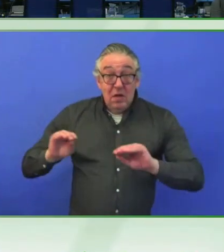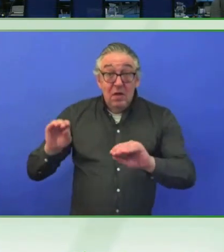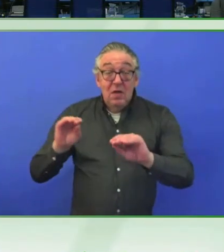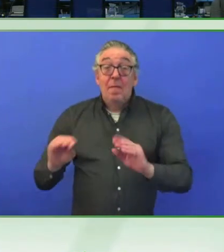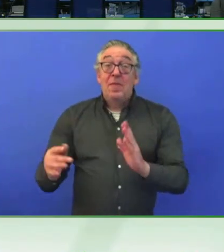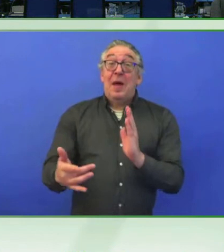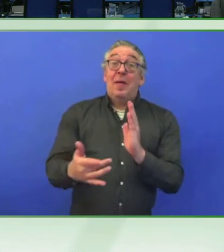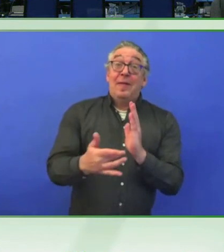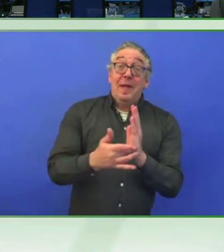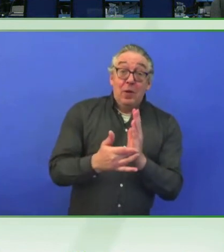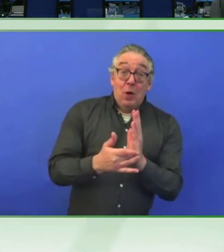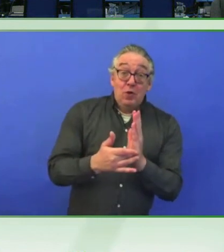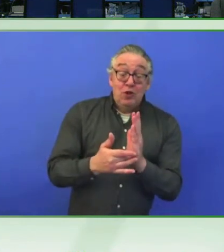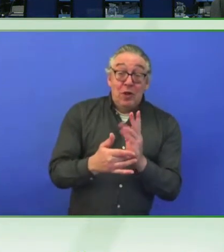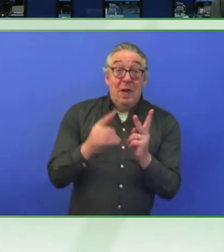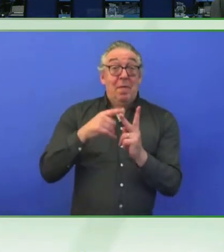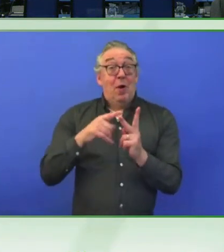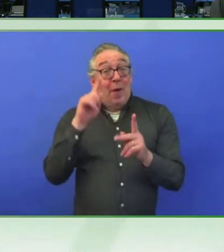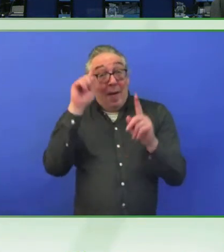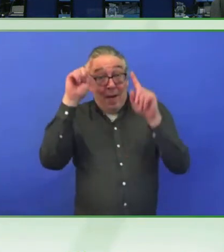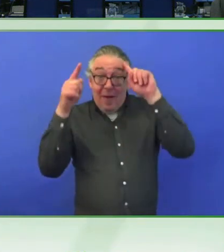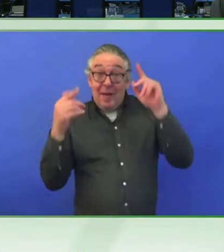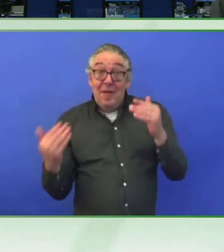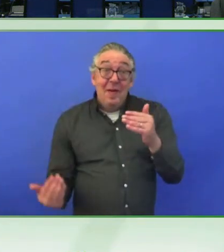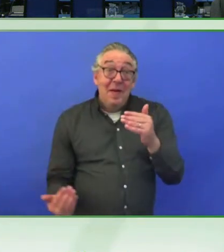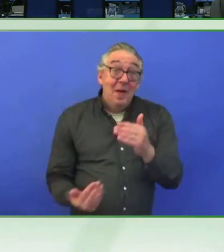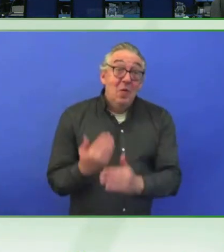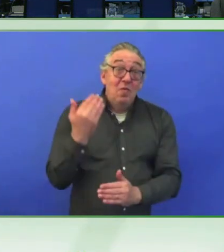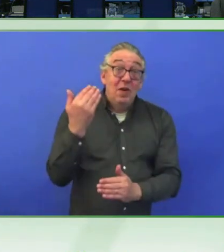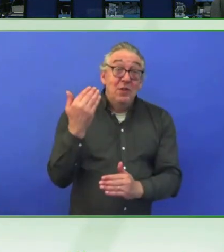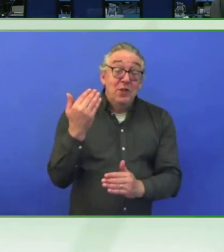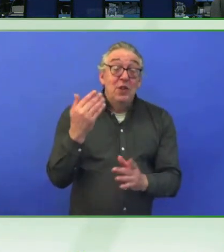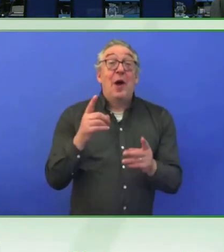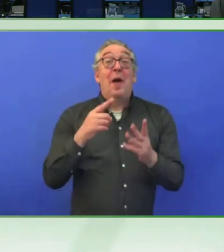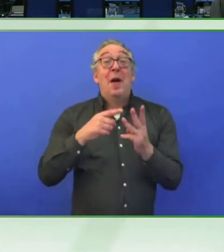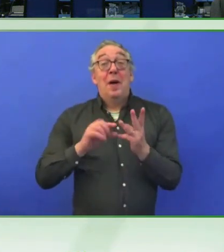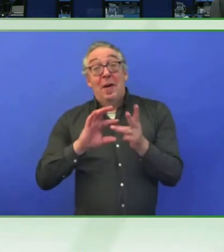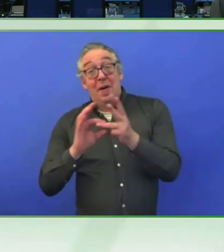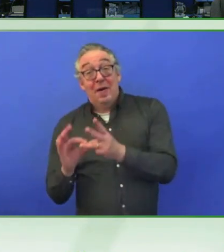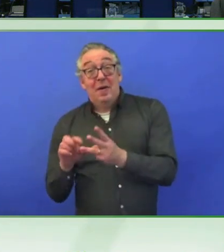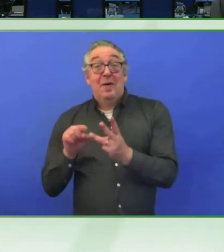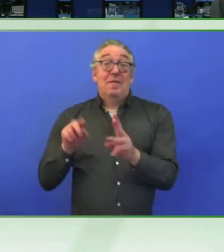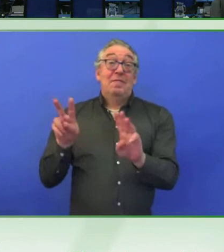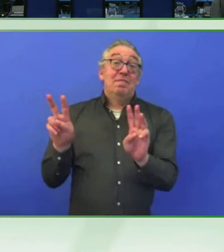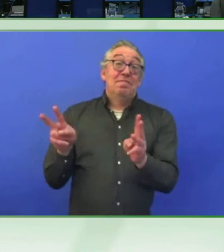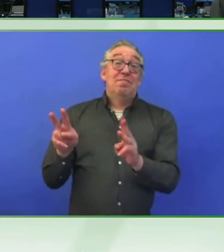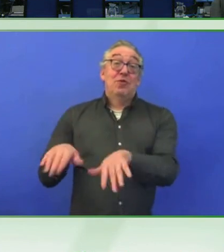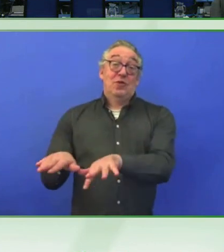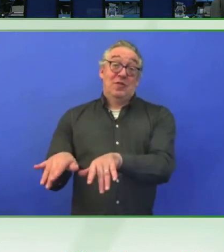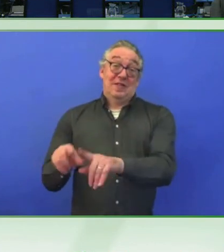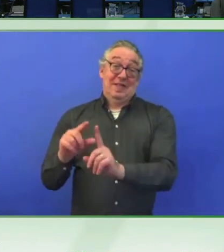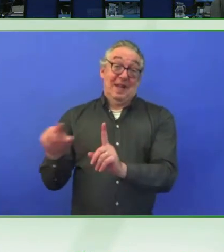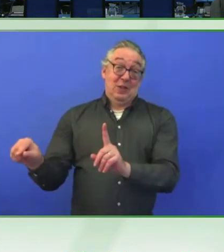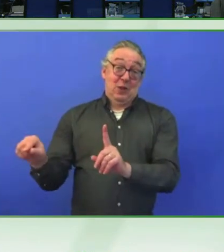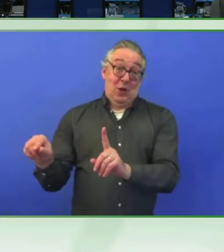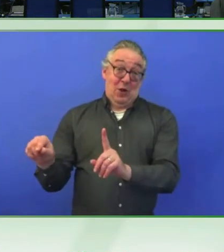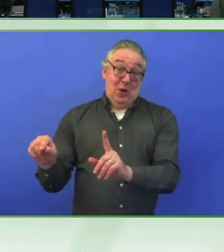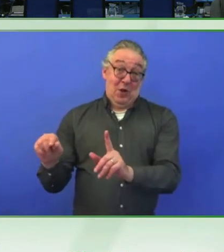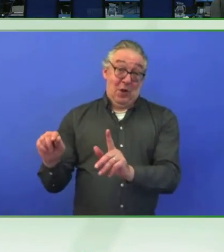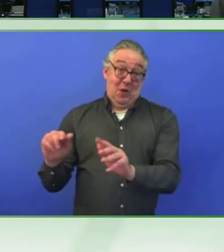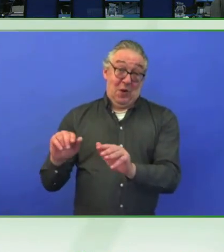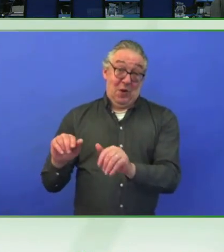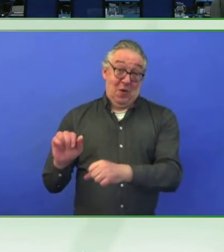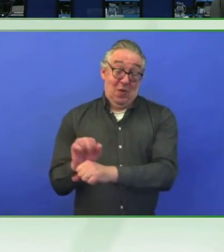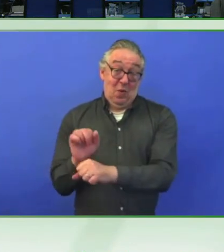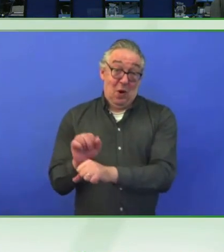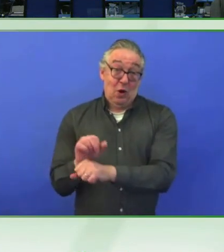called digital accessibility. Very heartwarming to see that China as a country has